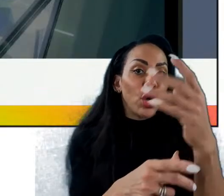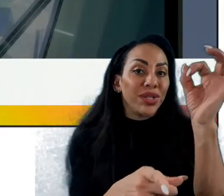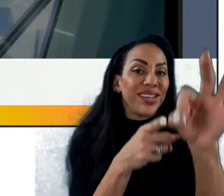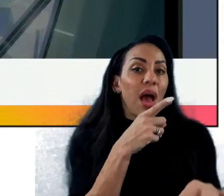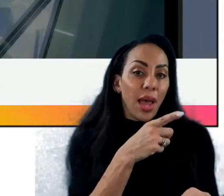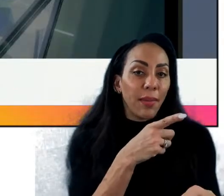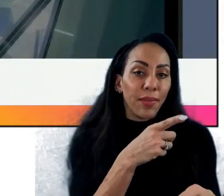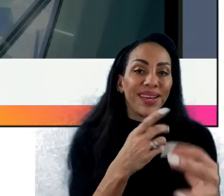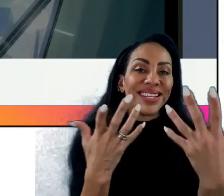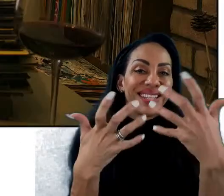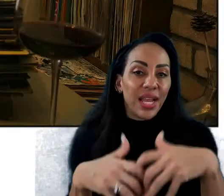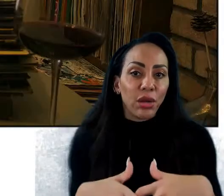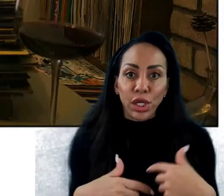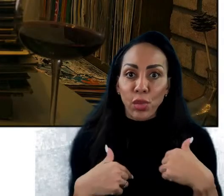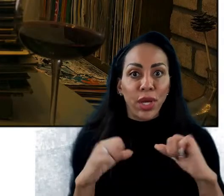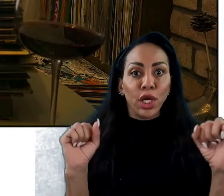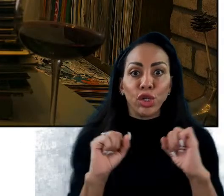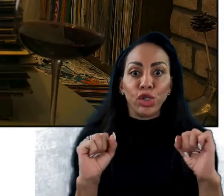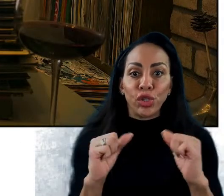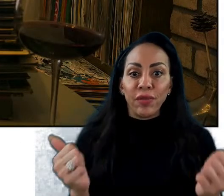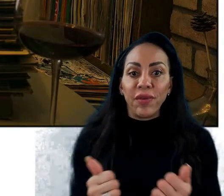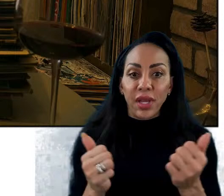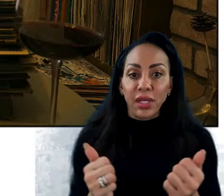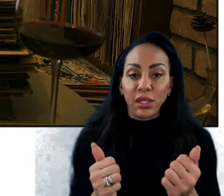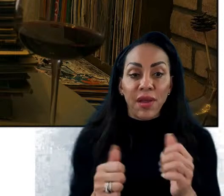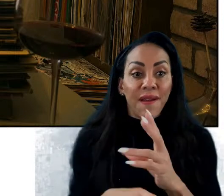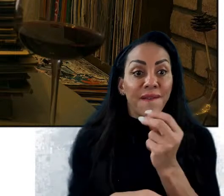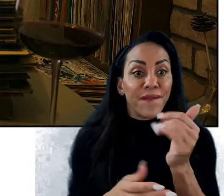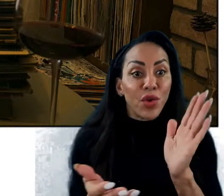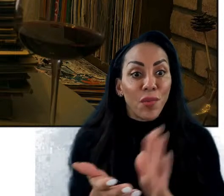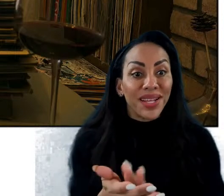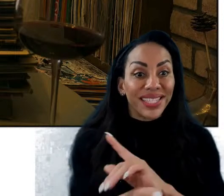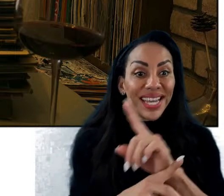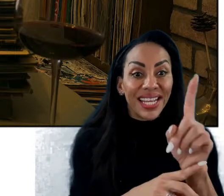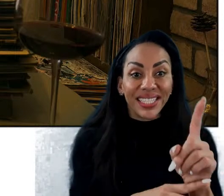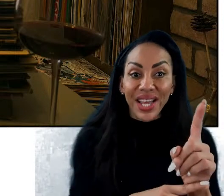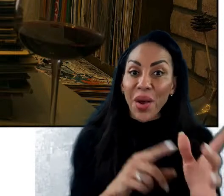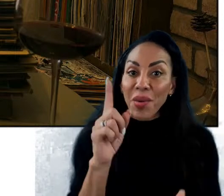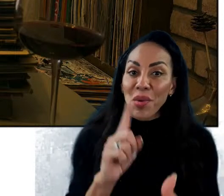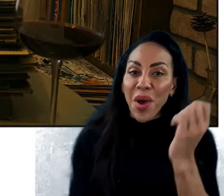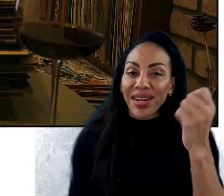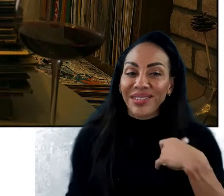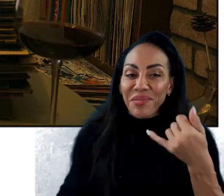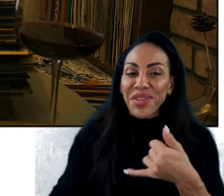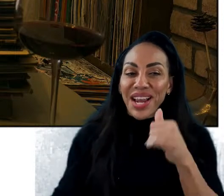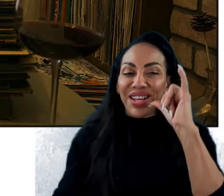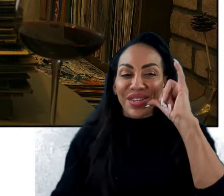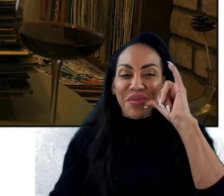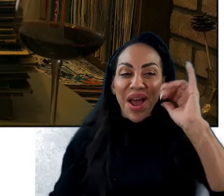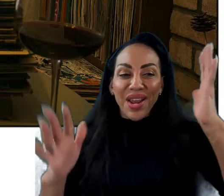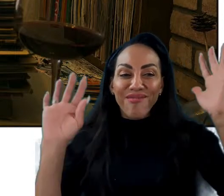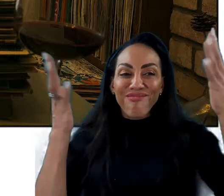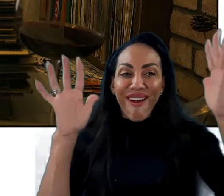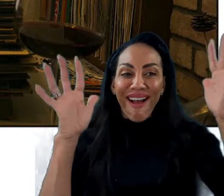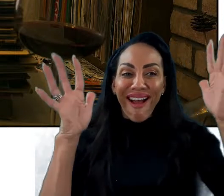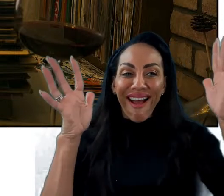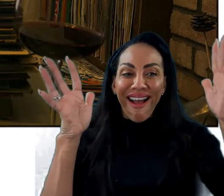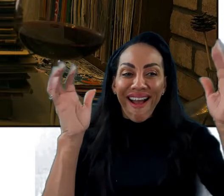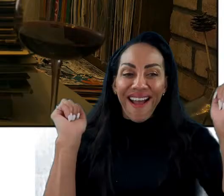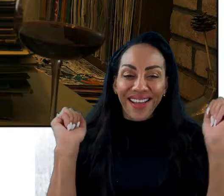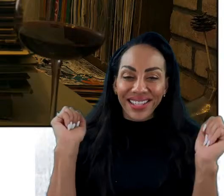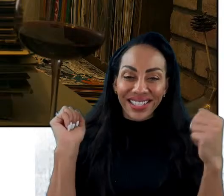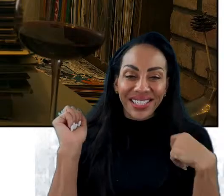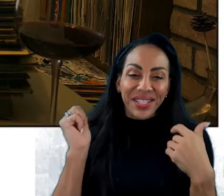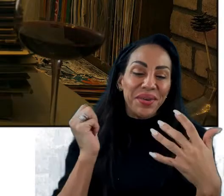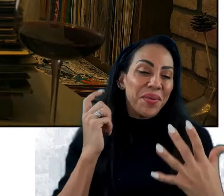and lo and behold, a few months later we won. So over a glass of wine. We got to enjoy the award ceremony